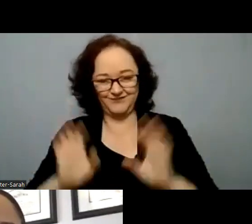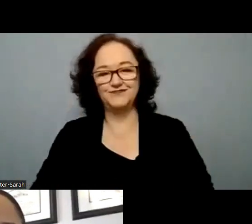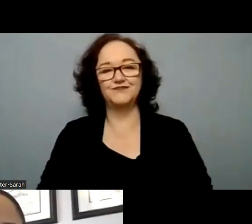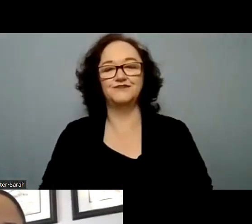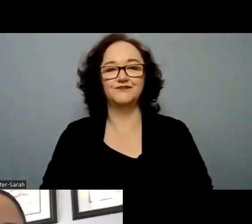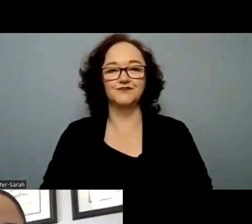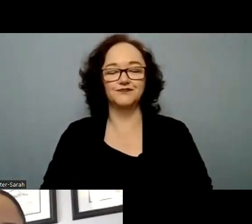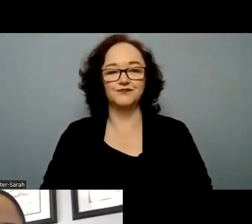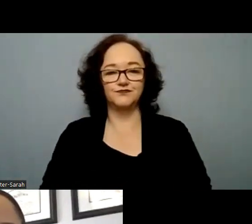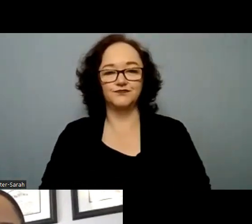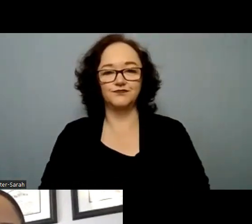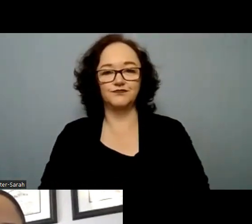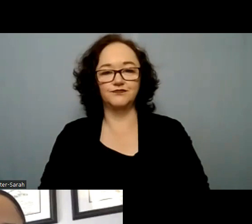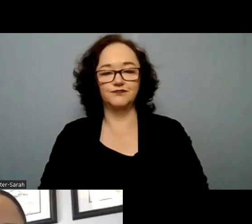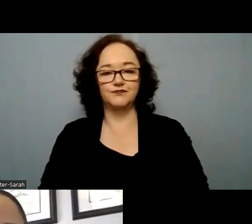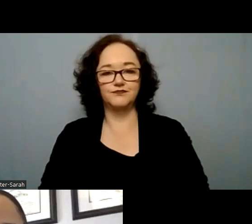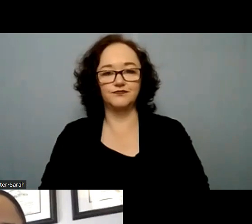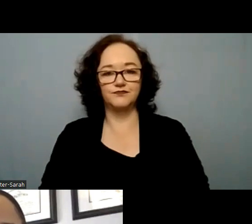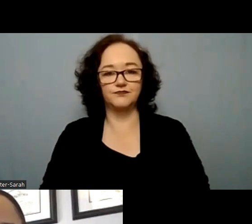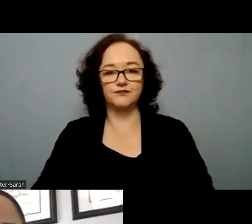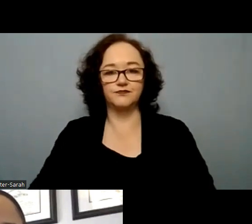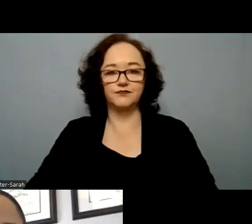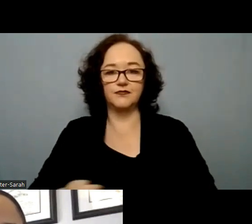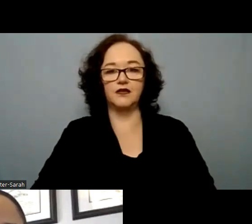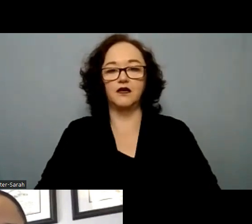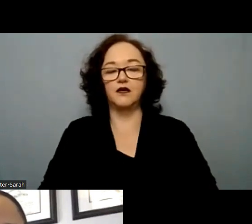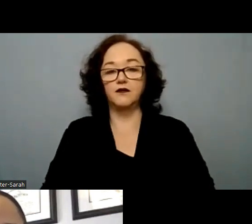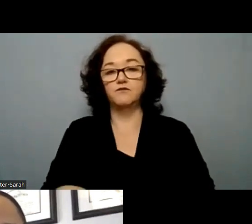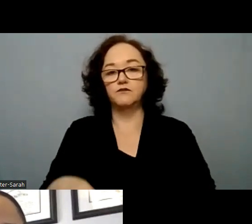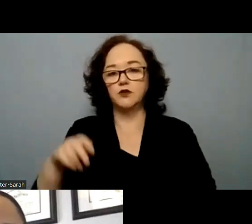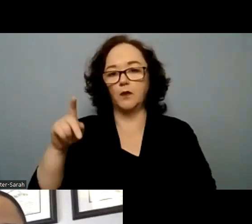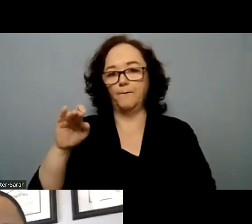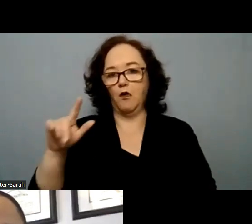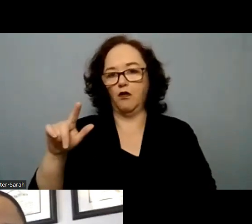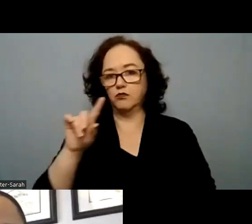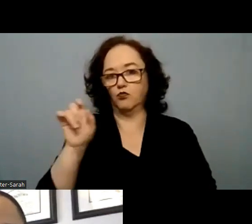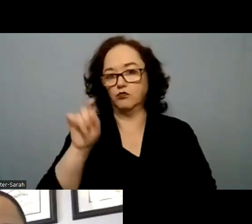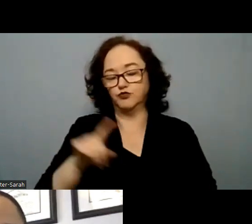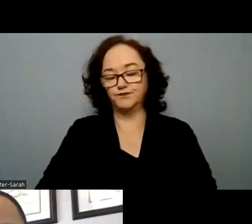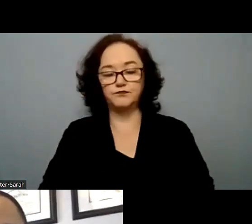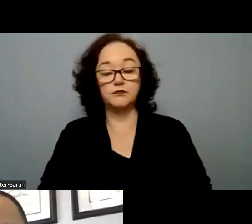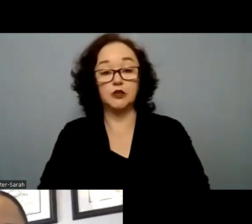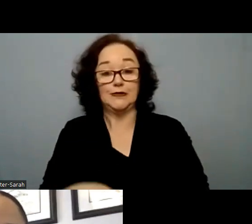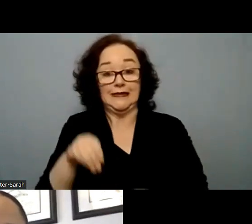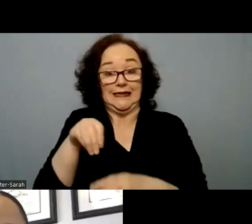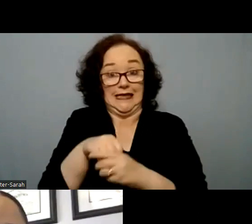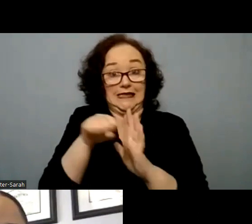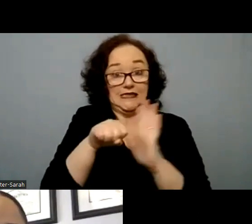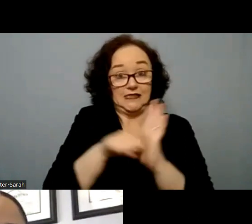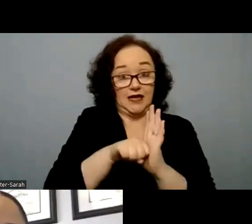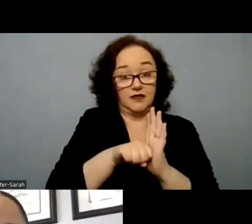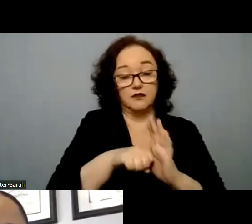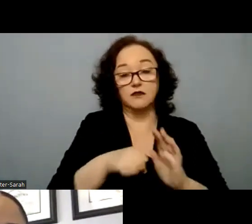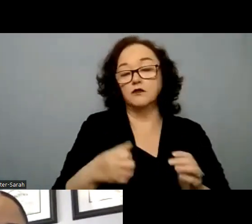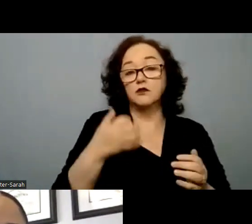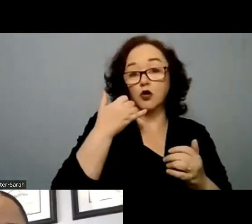Okay. This question came from Paul. What can an in-state call receiver do that an out-of-state